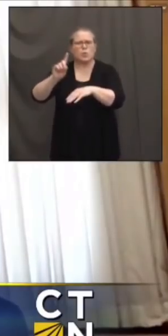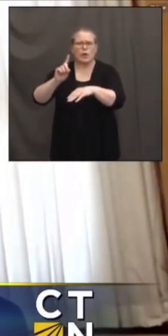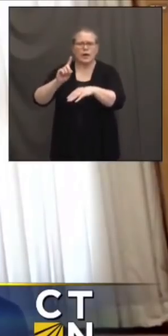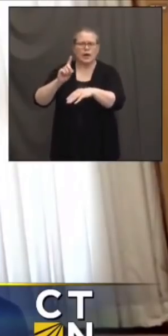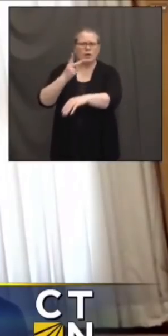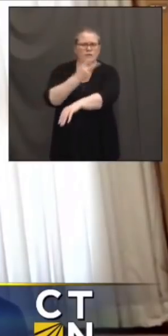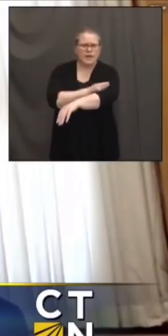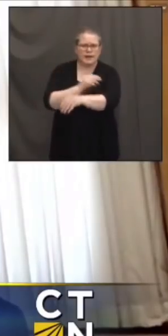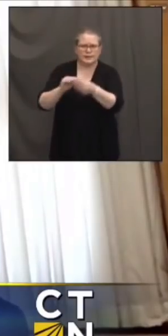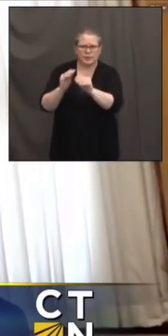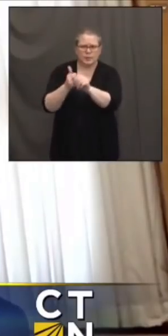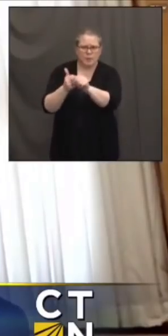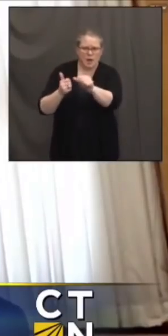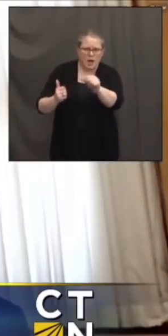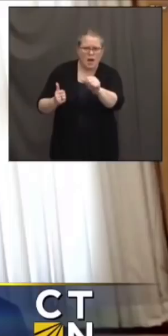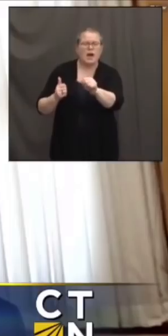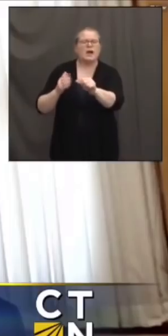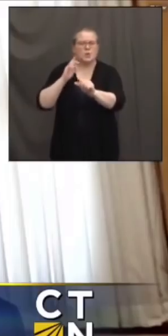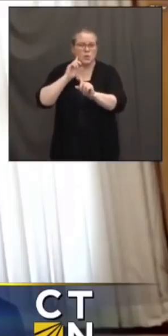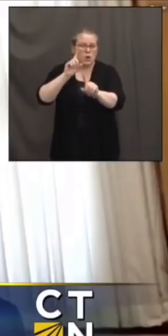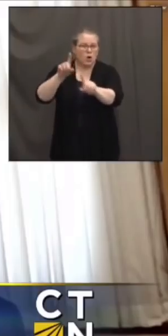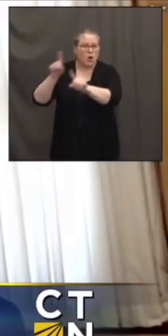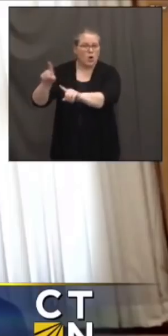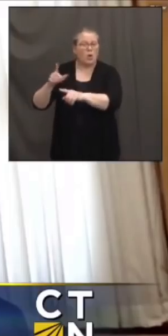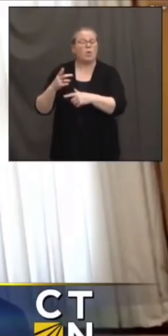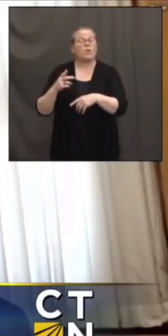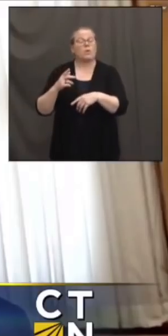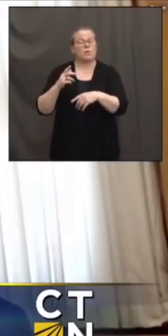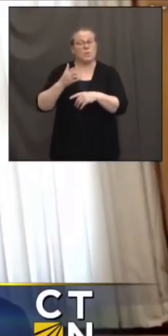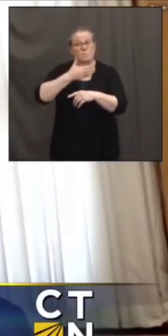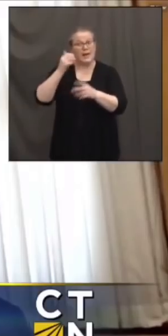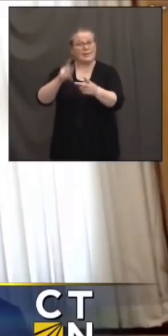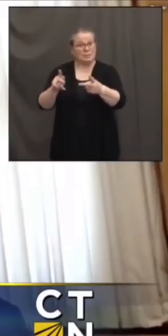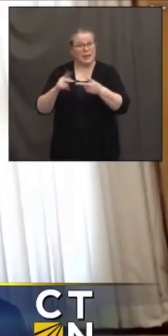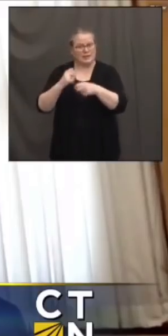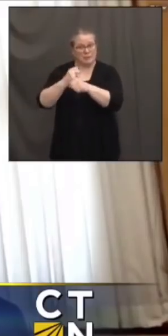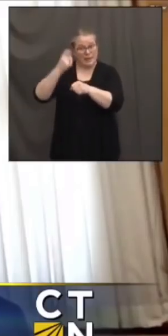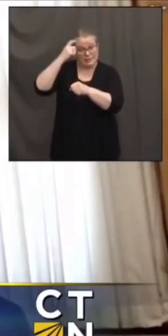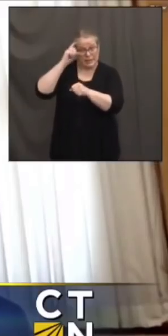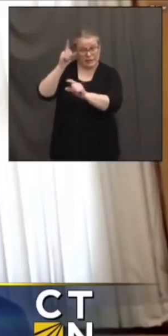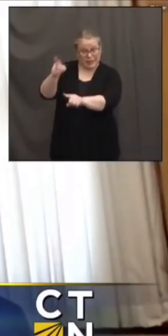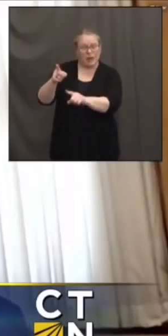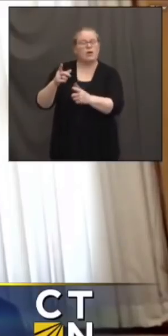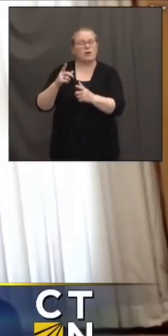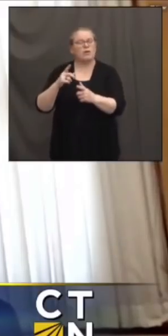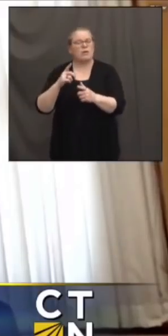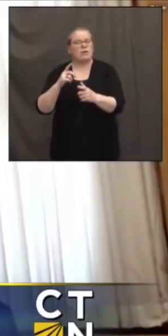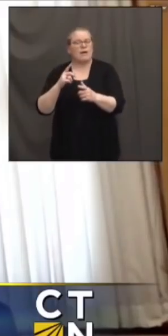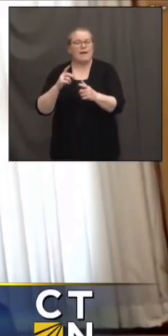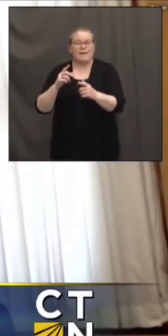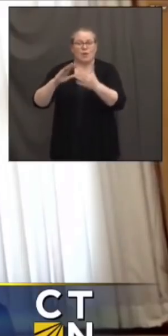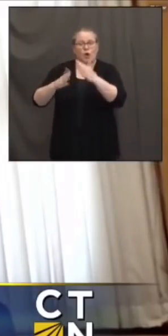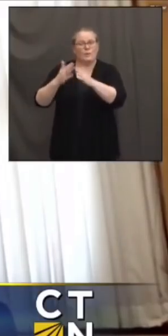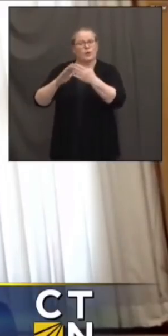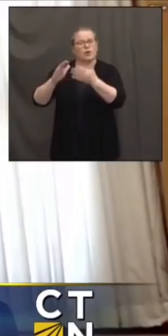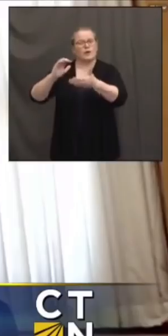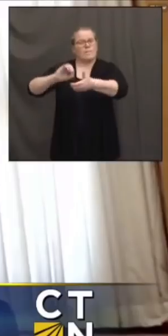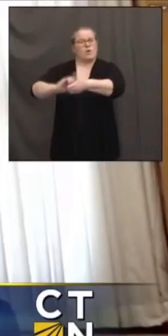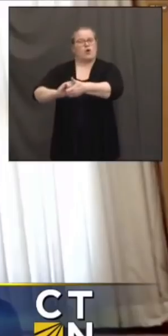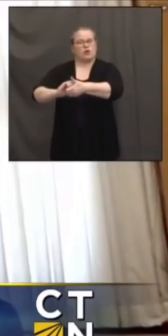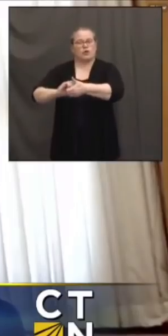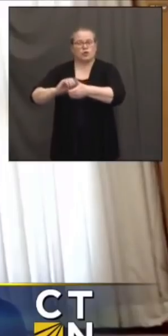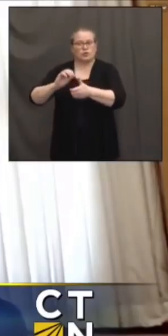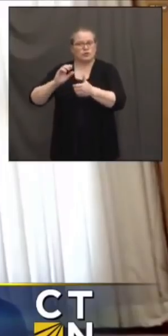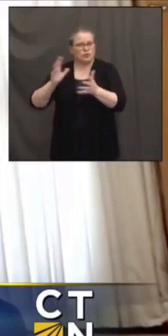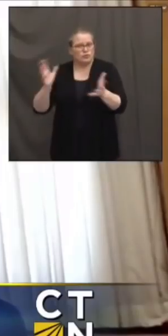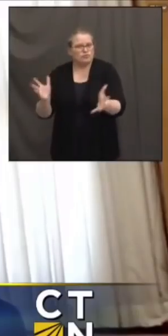best places for those vans to be located, and then working with our local community partners to drive awareness and outreach to make sure that when they show up,